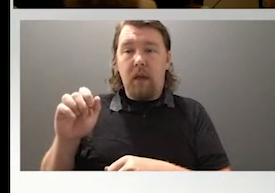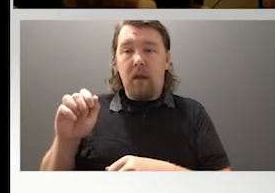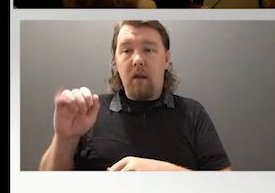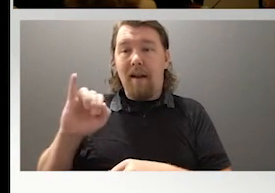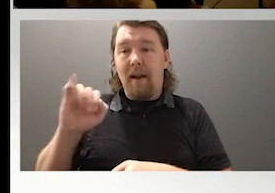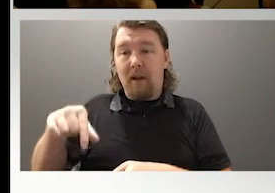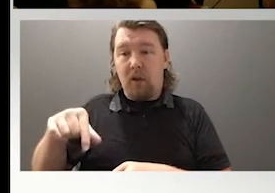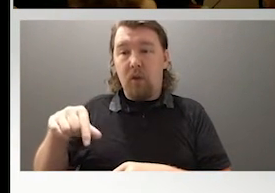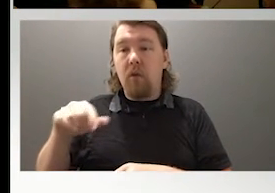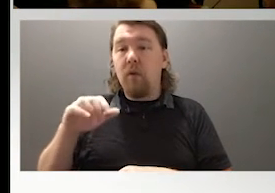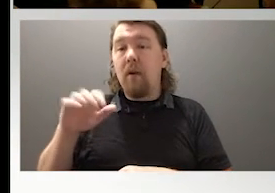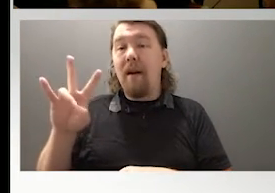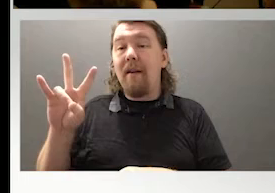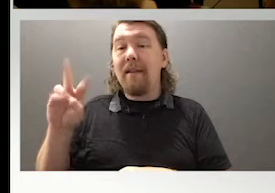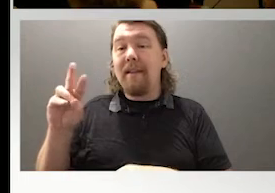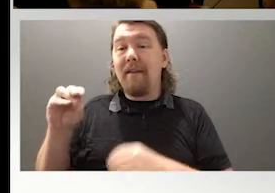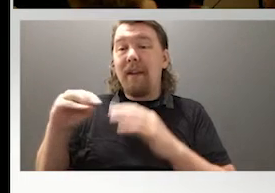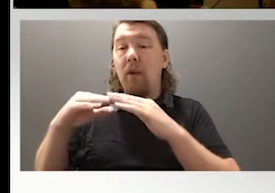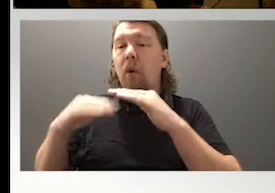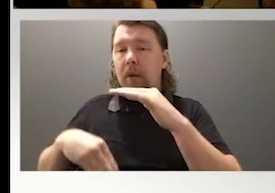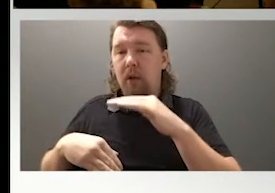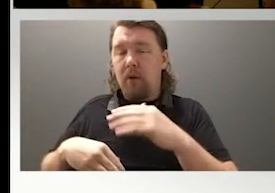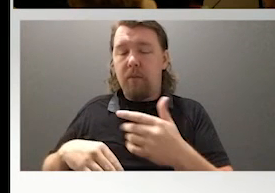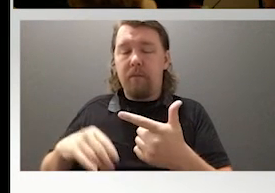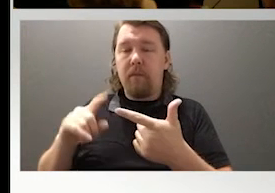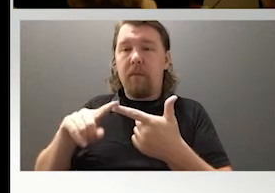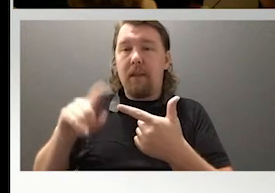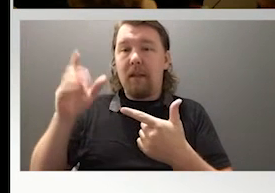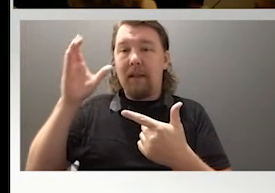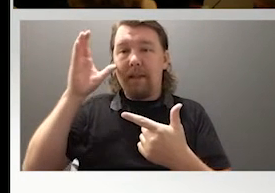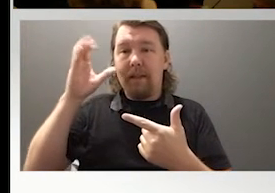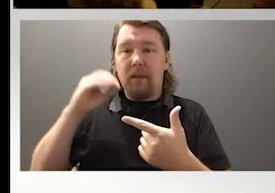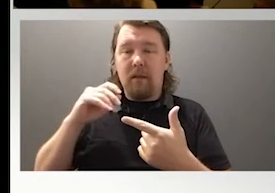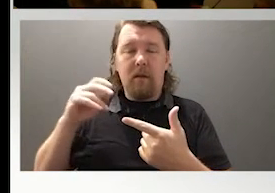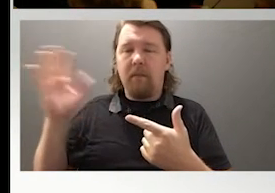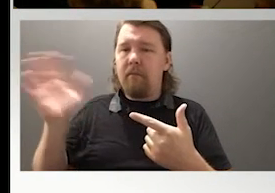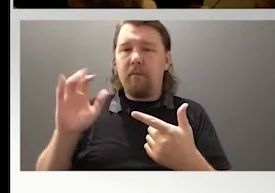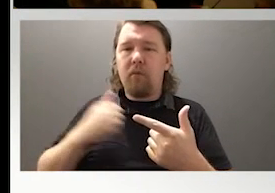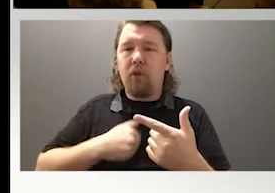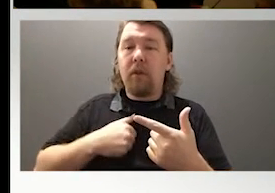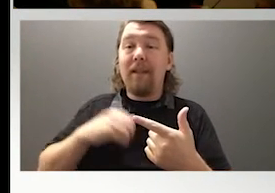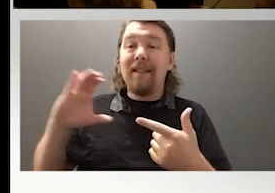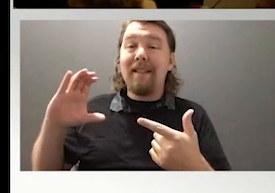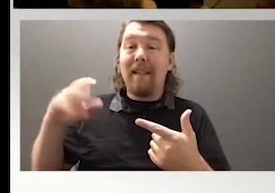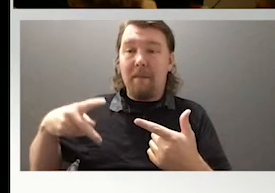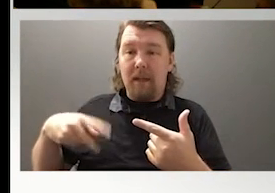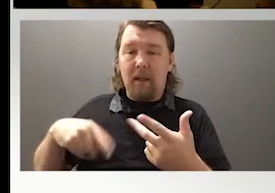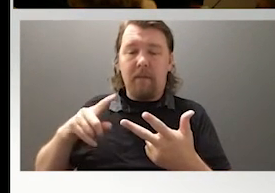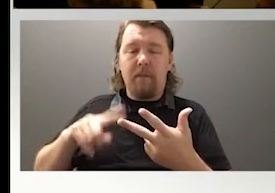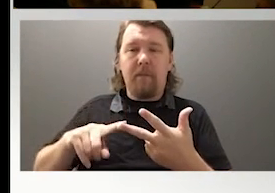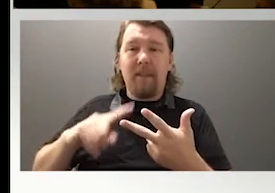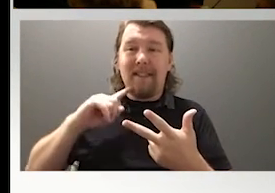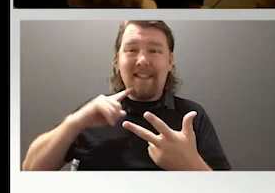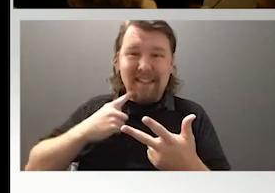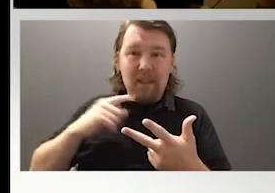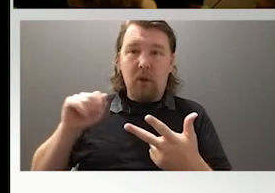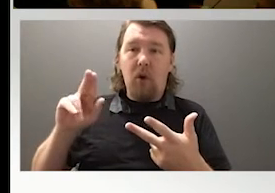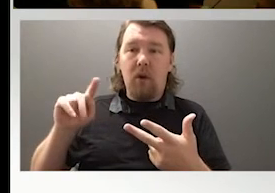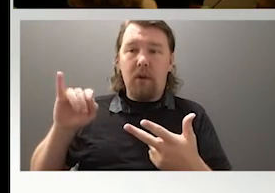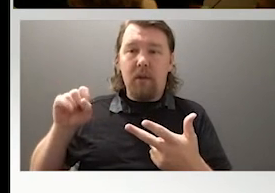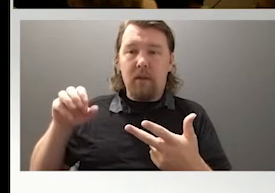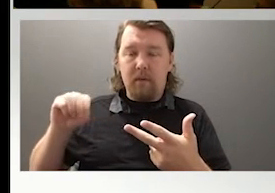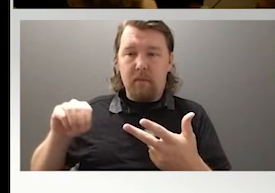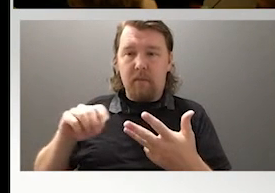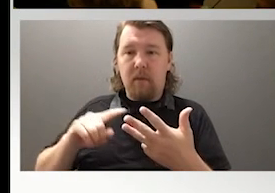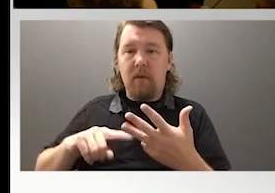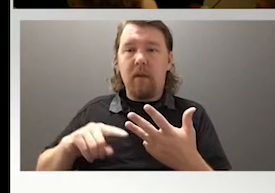or below, cerebral palsy, a severe form of autism, spina bifida